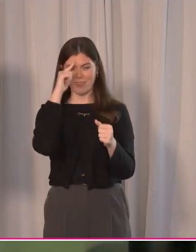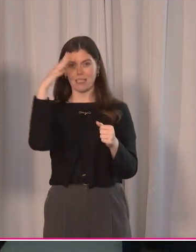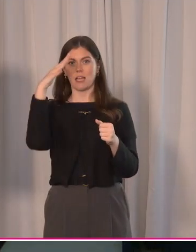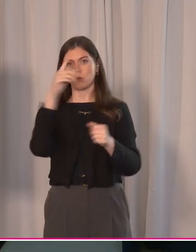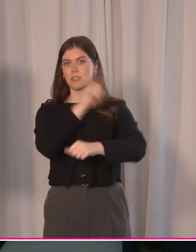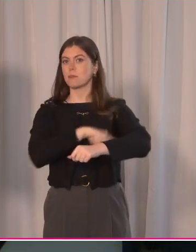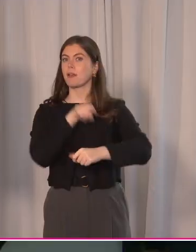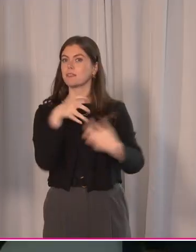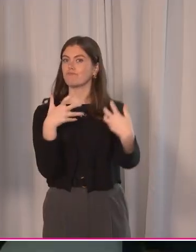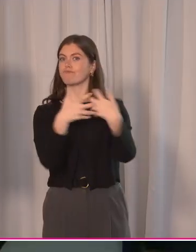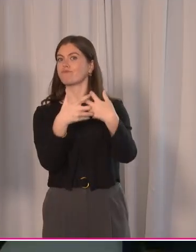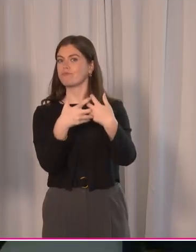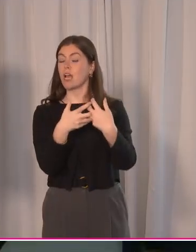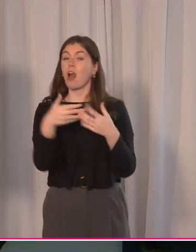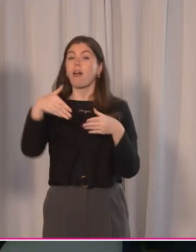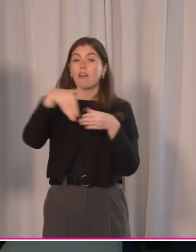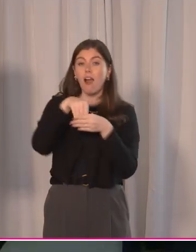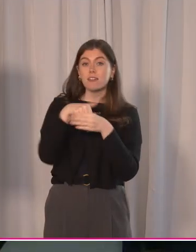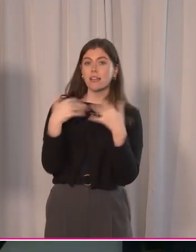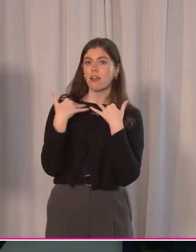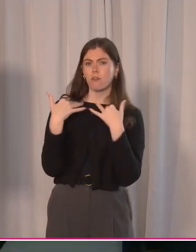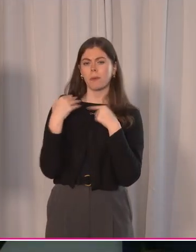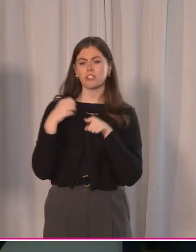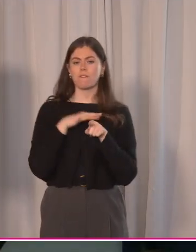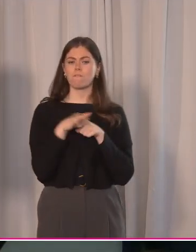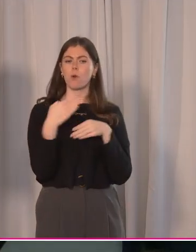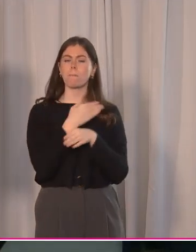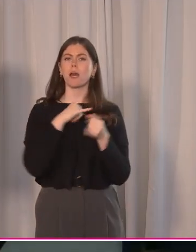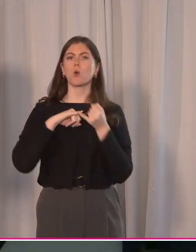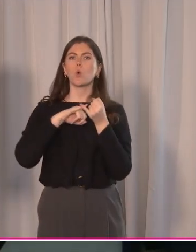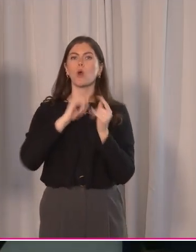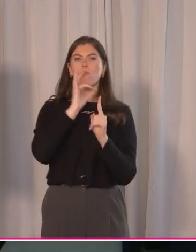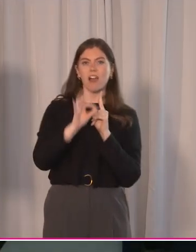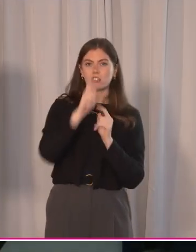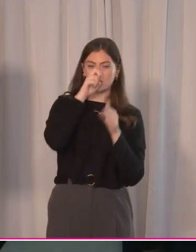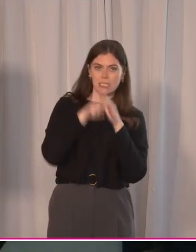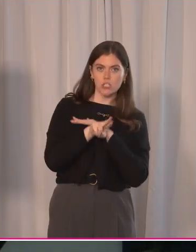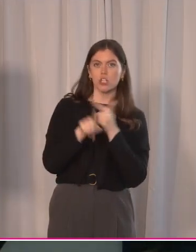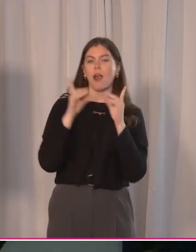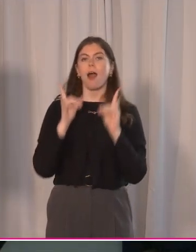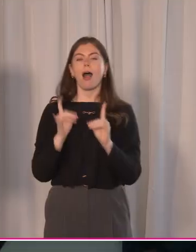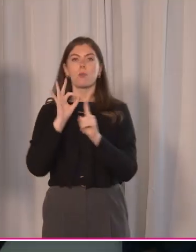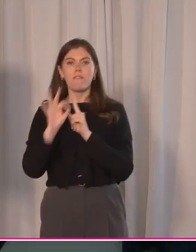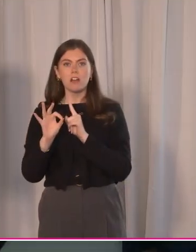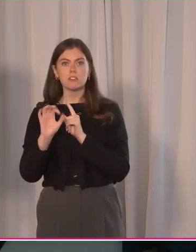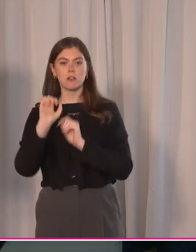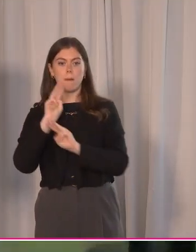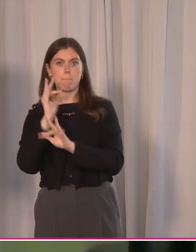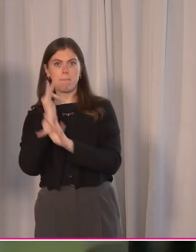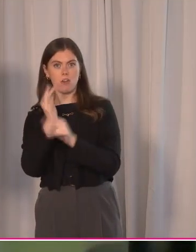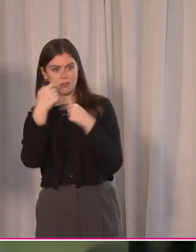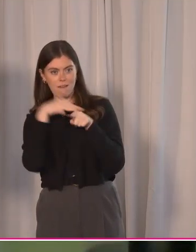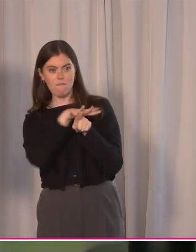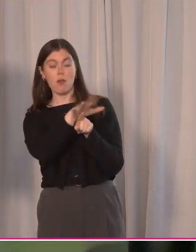disabilities. The content seems to be informed by professionals such as teachers, health professionals, and their parents. And